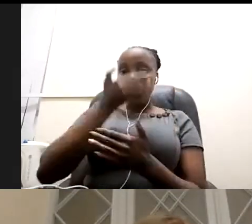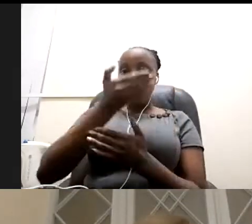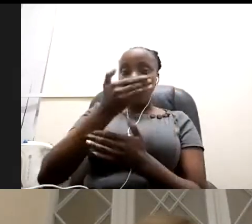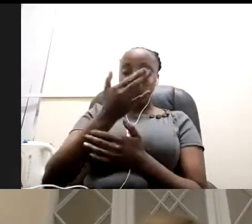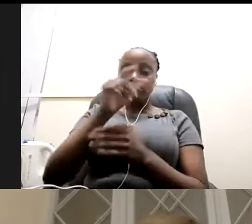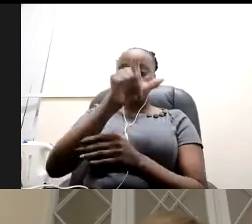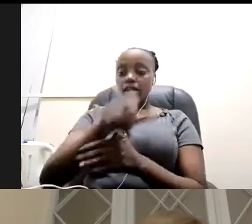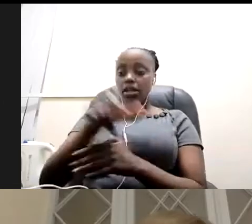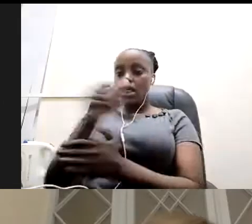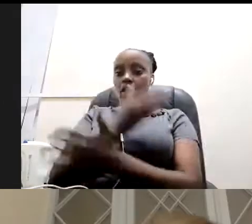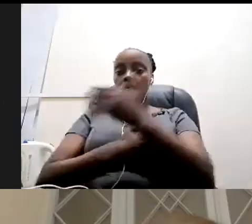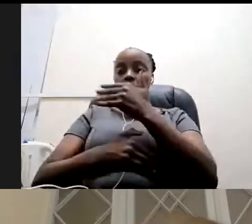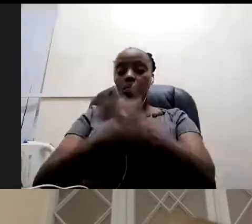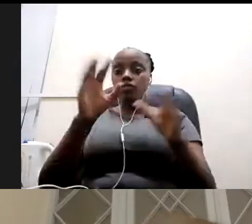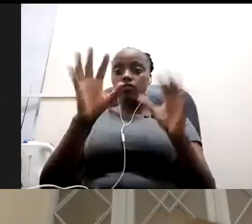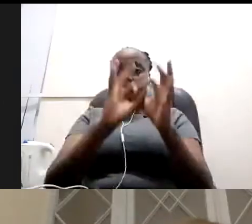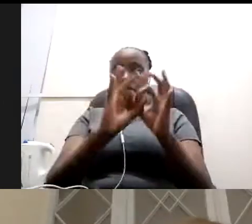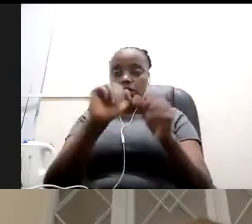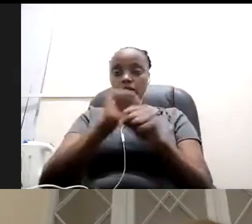disabilities in relation to COVID-19,